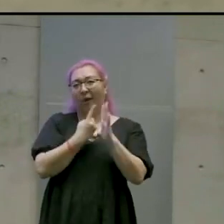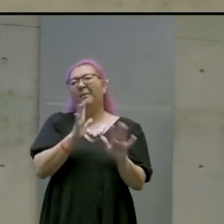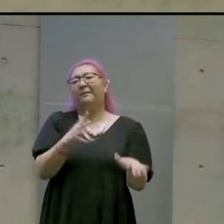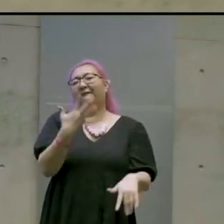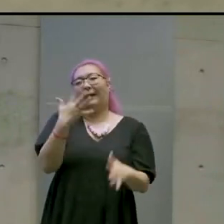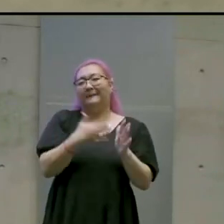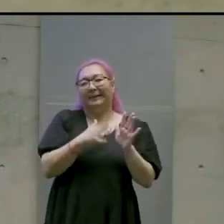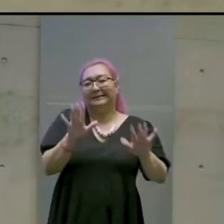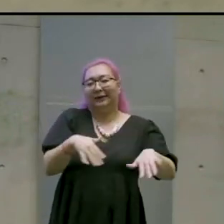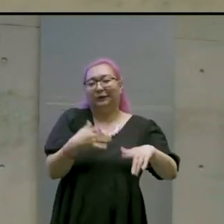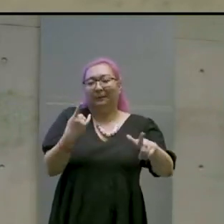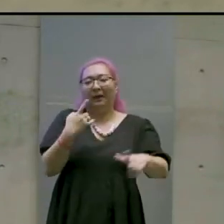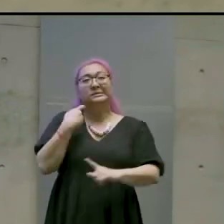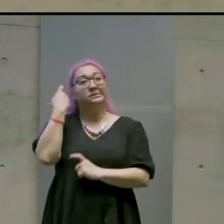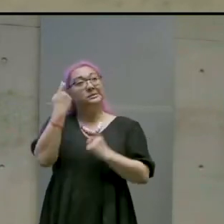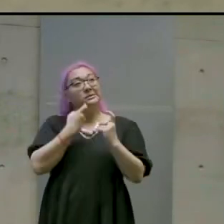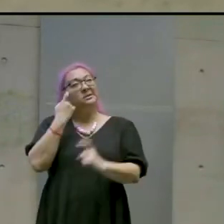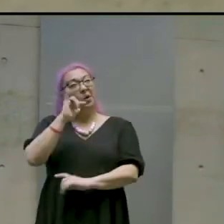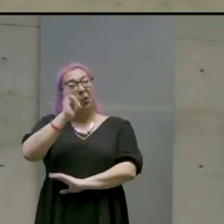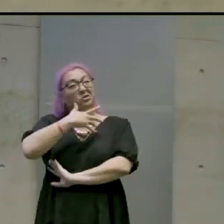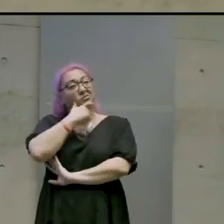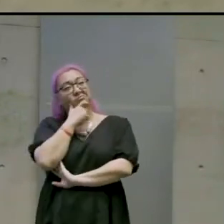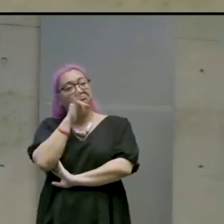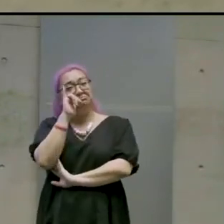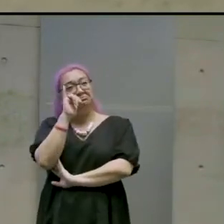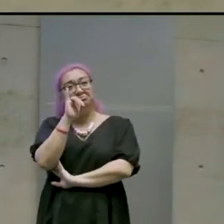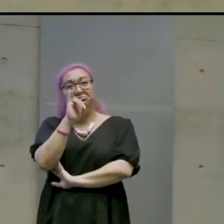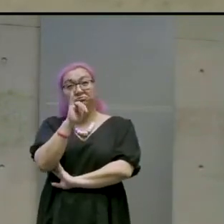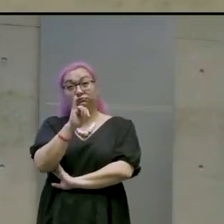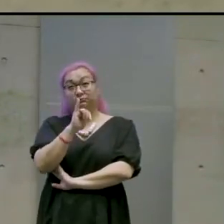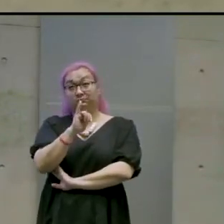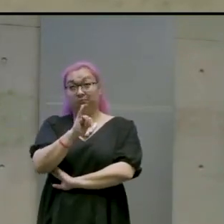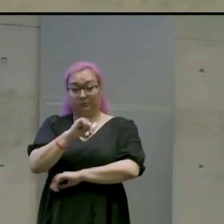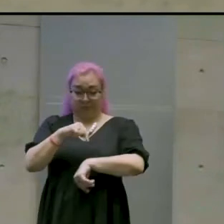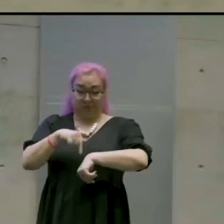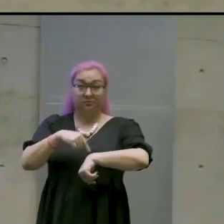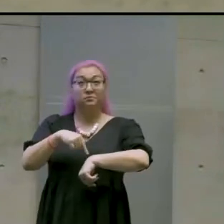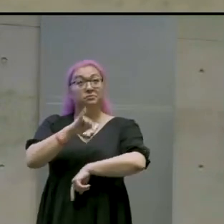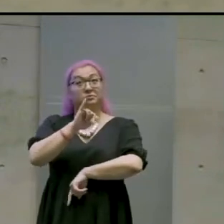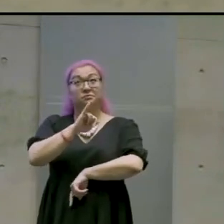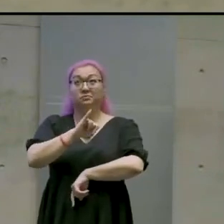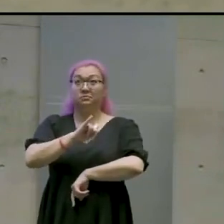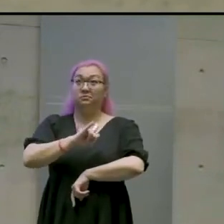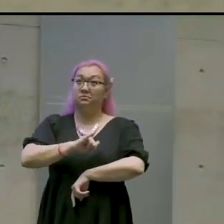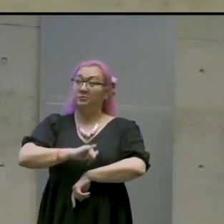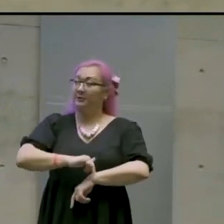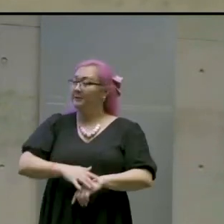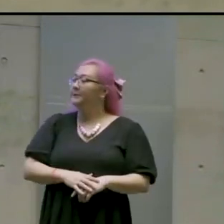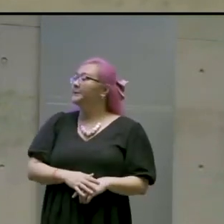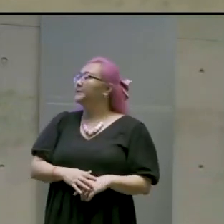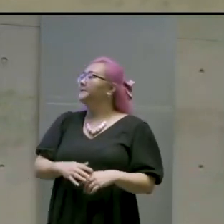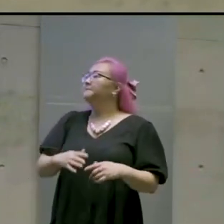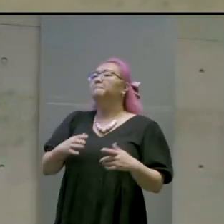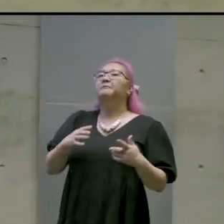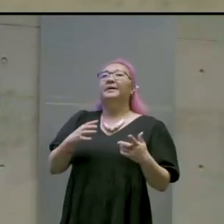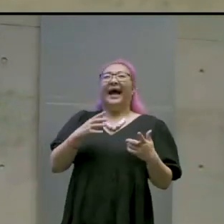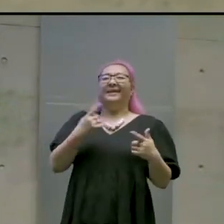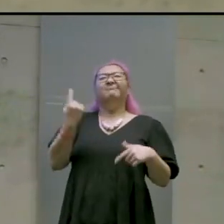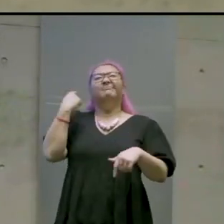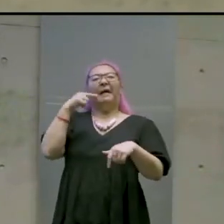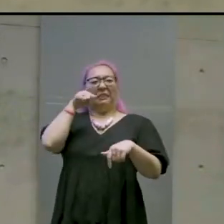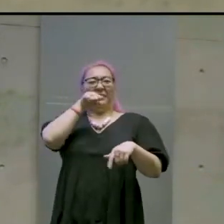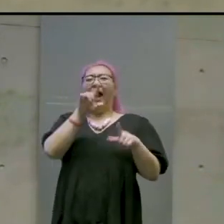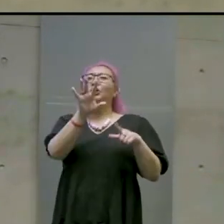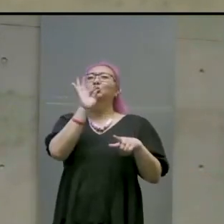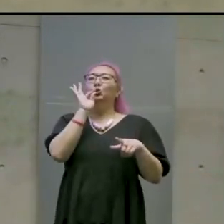going to answer that. And in having all those options there and sort of really thinking about it, it was framed in that way, and it was appropriate for that choice.